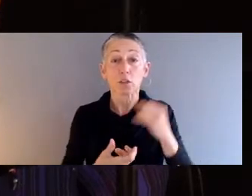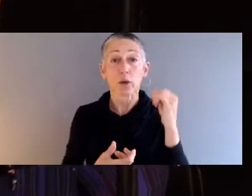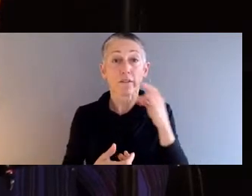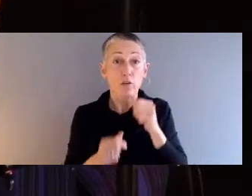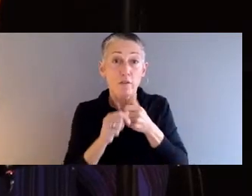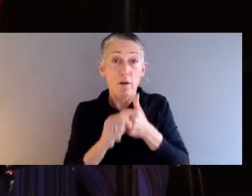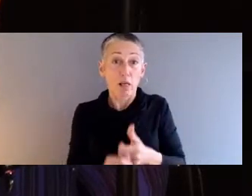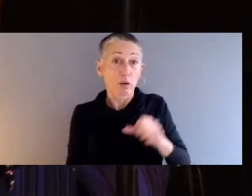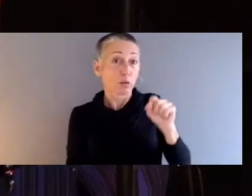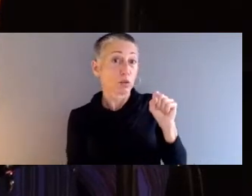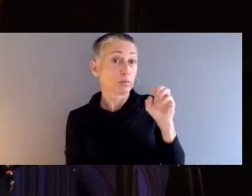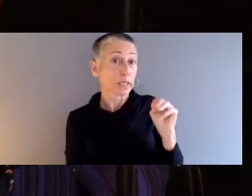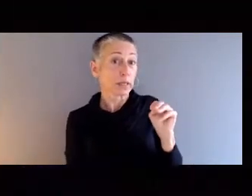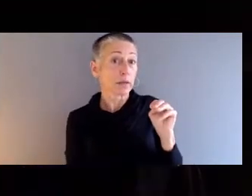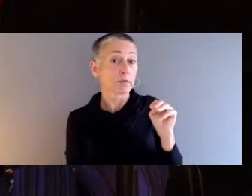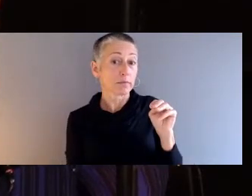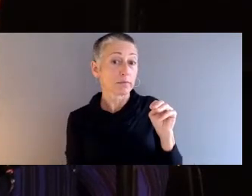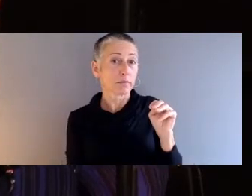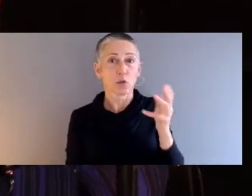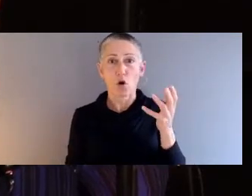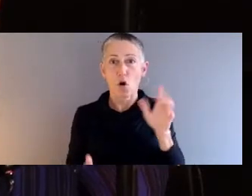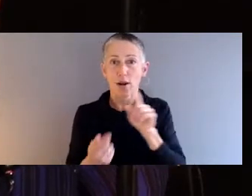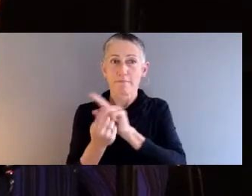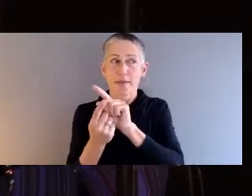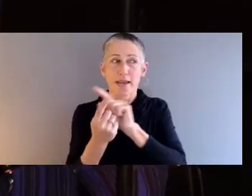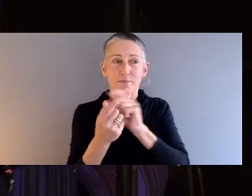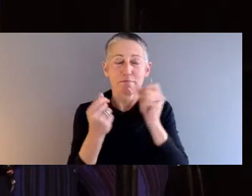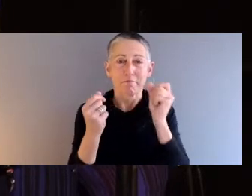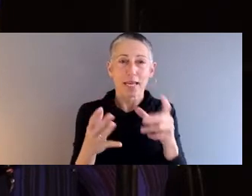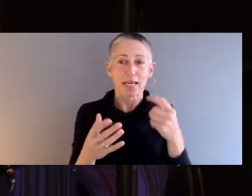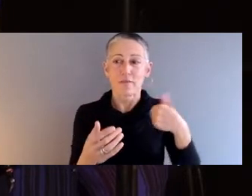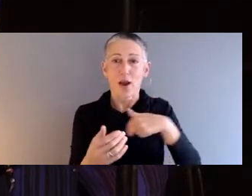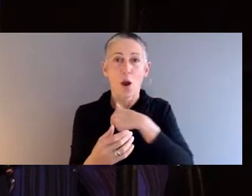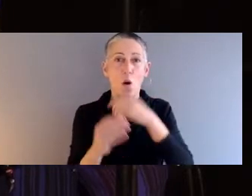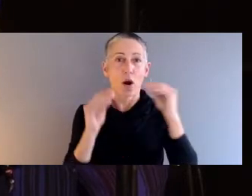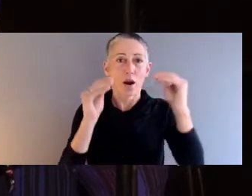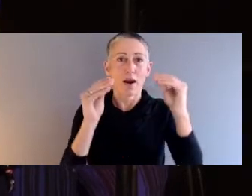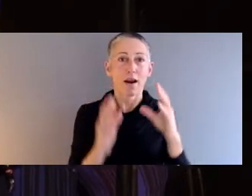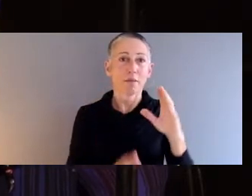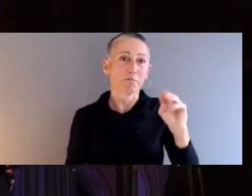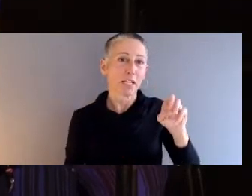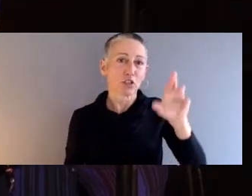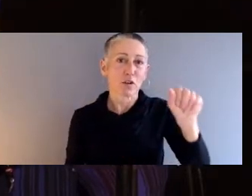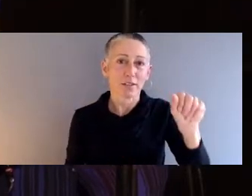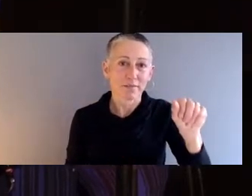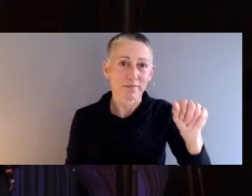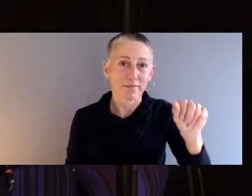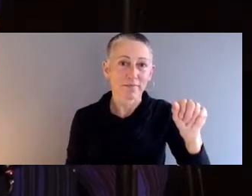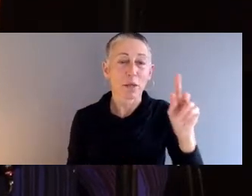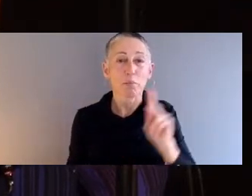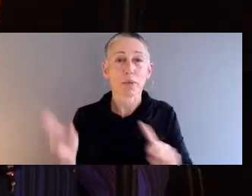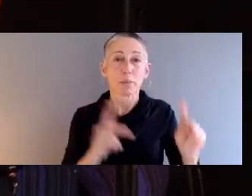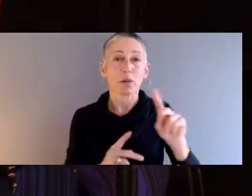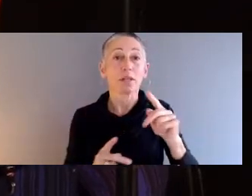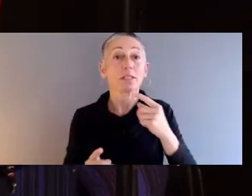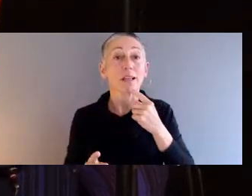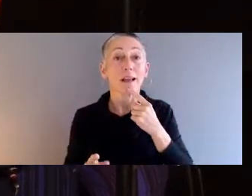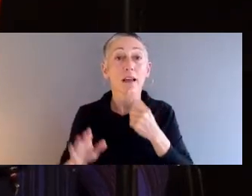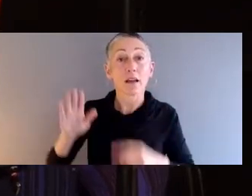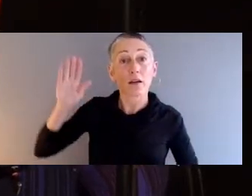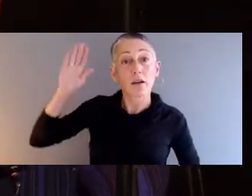been meeting some of our incredible maestras. Maestras worldwide are raising their hands and saying, "We're here."